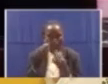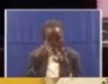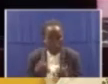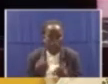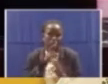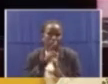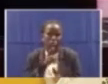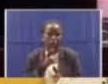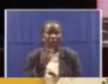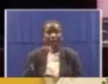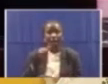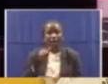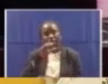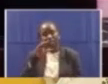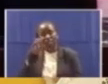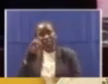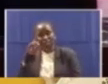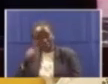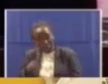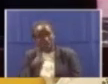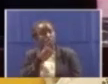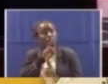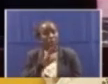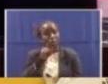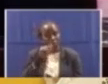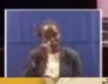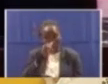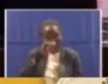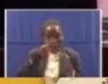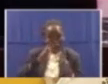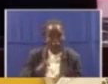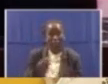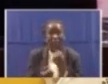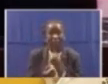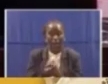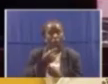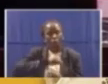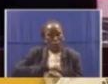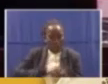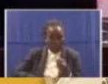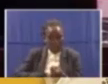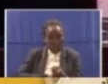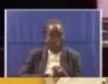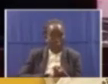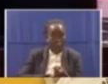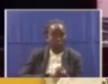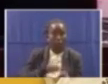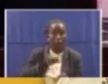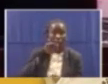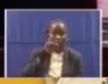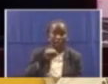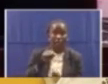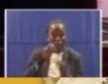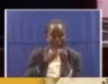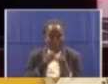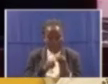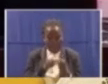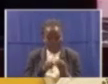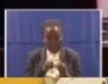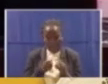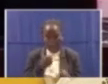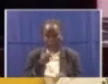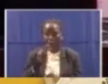why the ACDP supports prosecutor-driven criminal investigations and why we support the amendments that are to be brought to